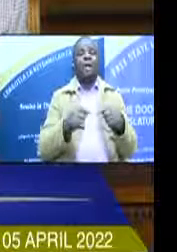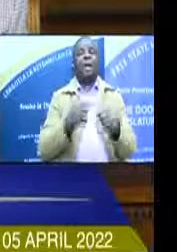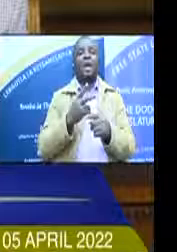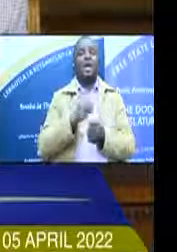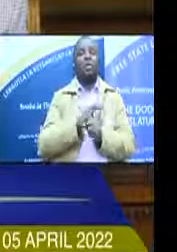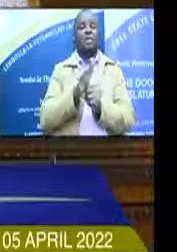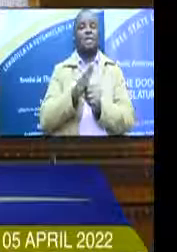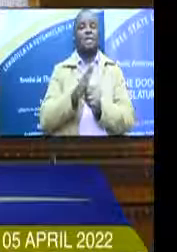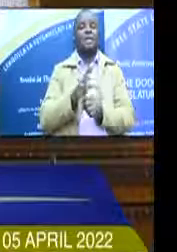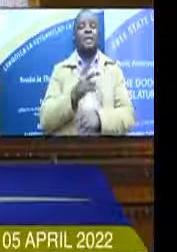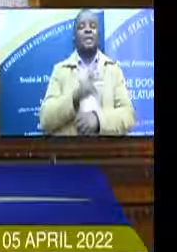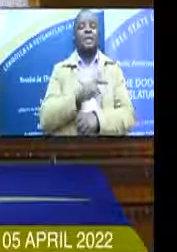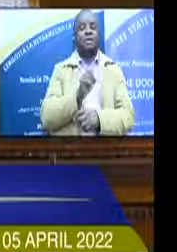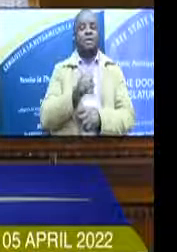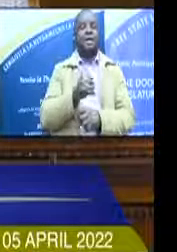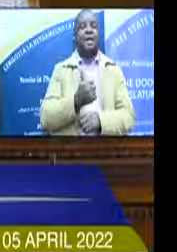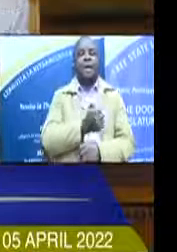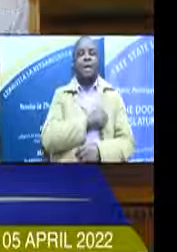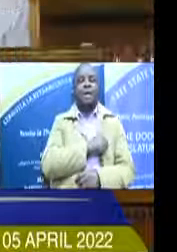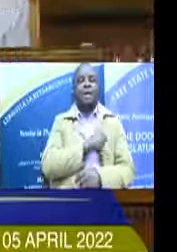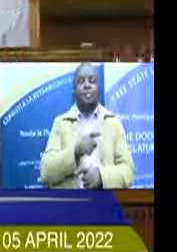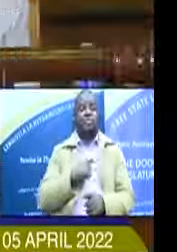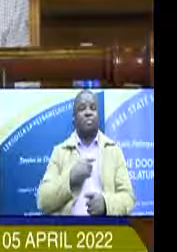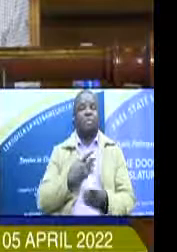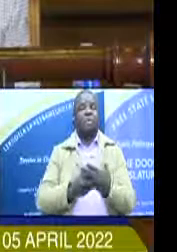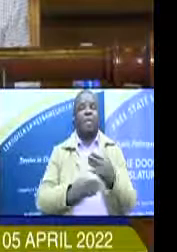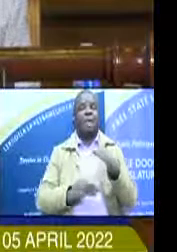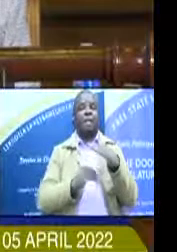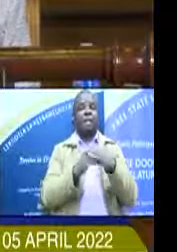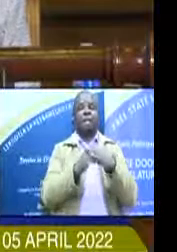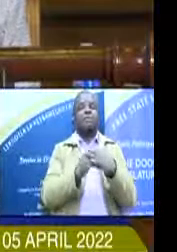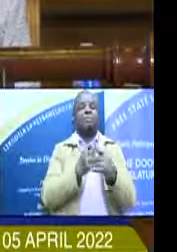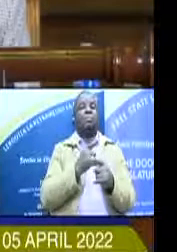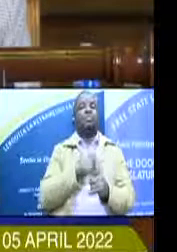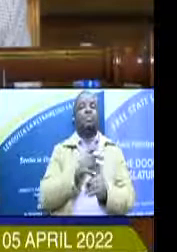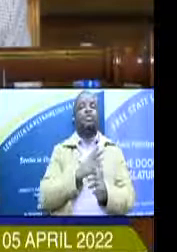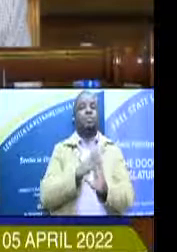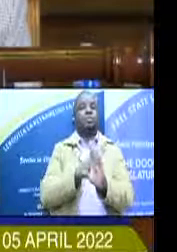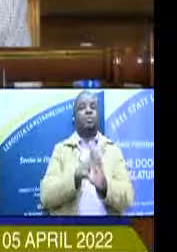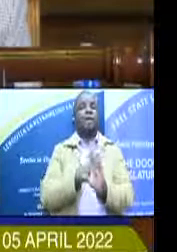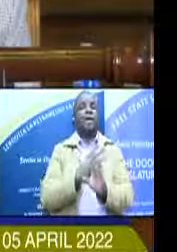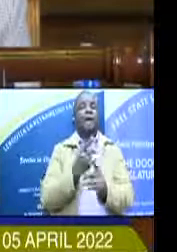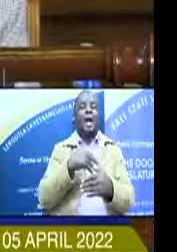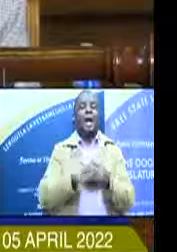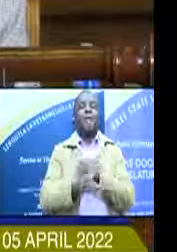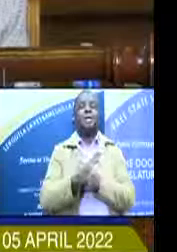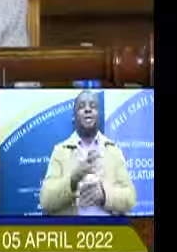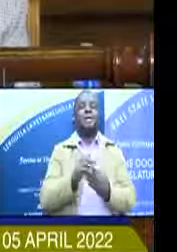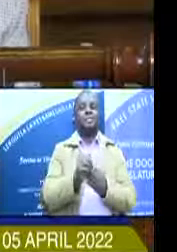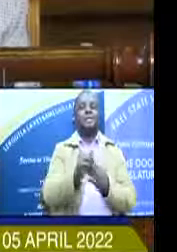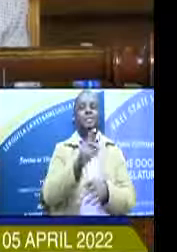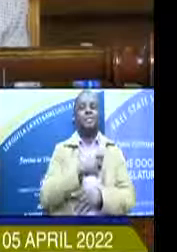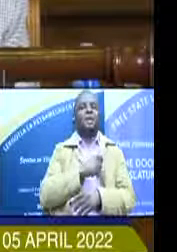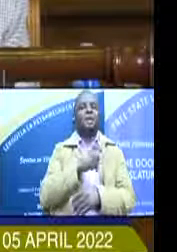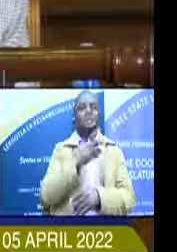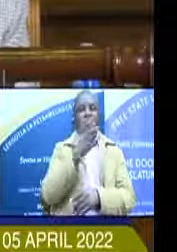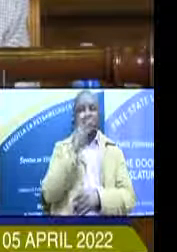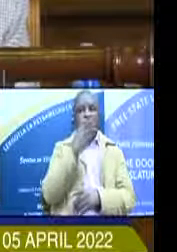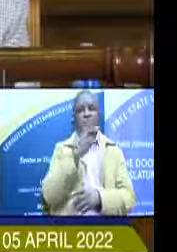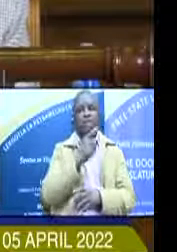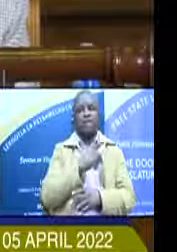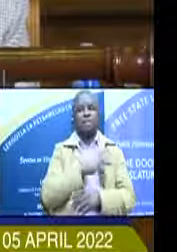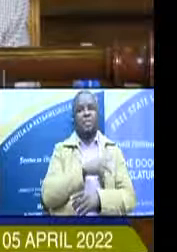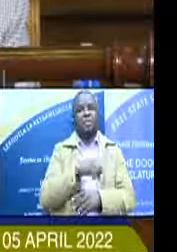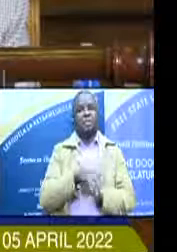to have been able to curb its spread and save more lives under the leadership of President Matamela Cyril Ramaphosa. The